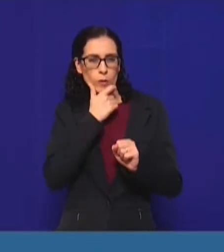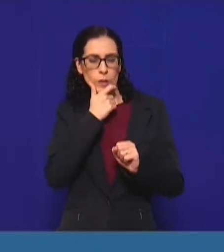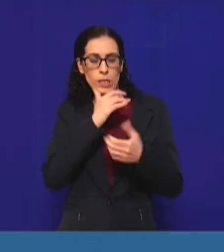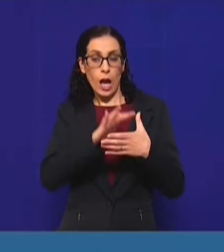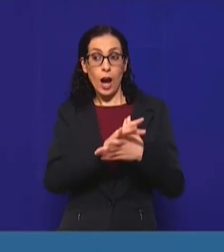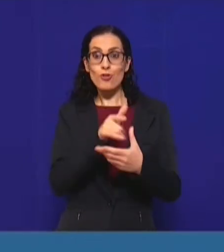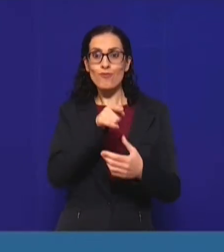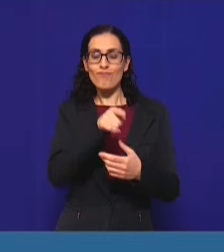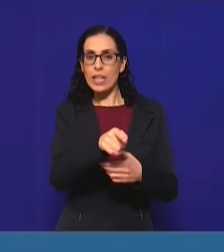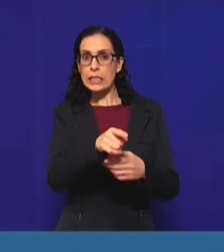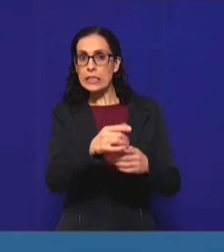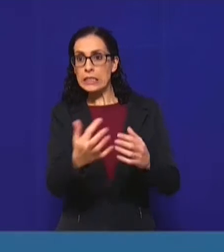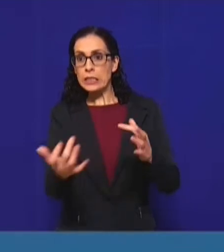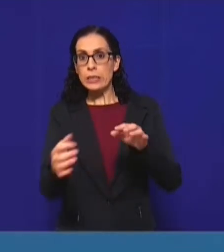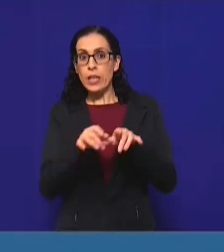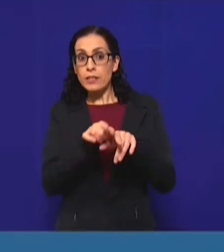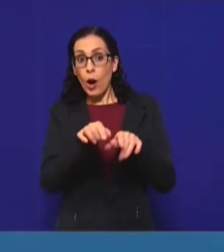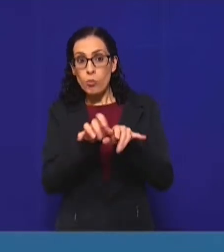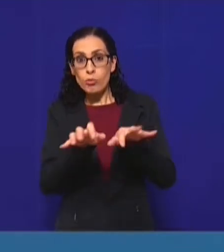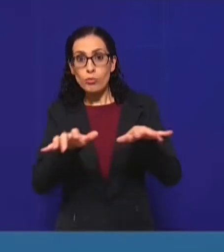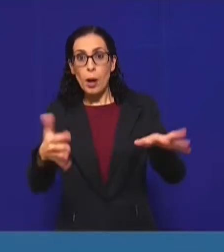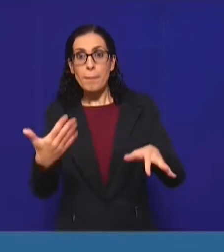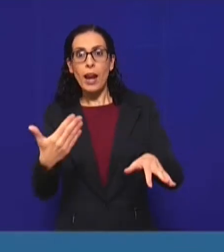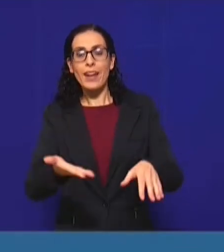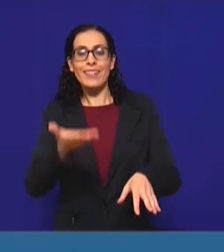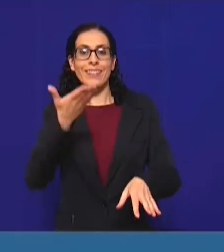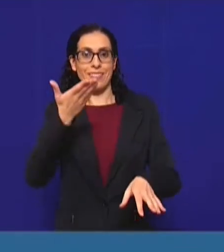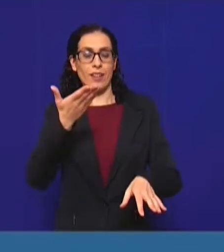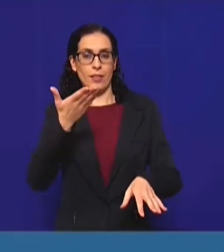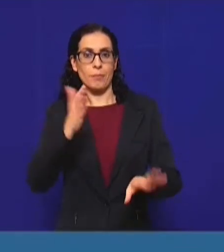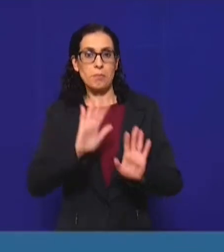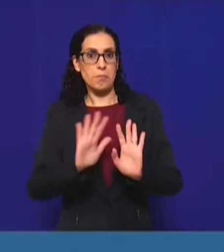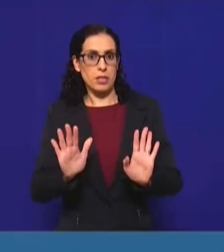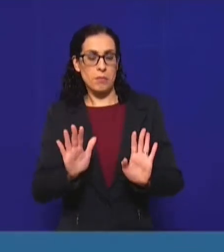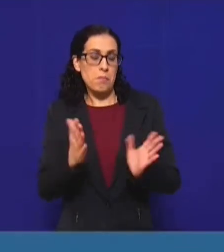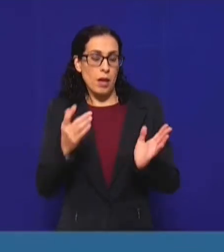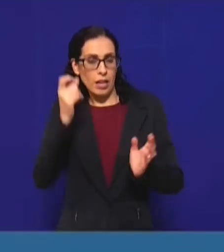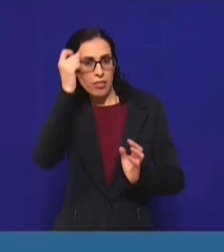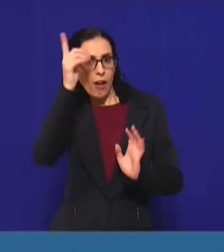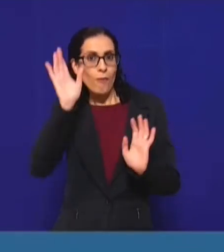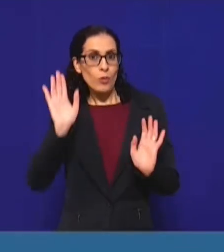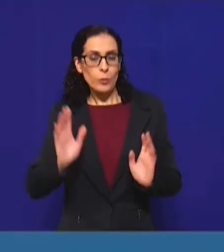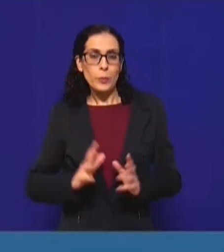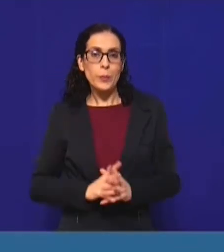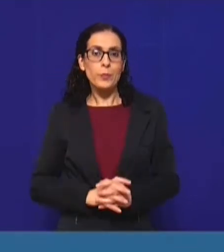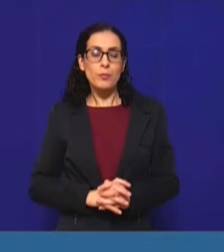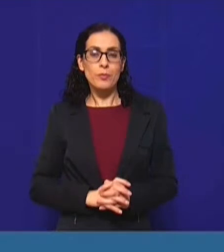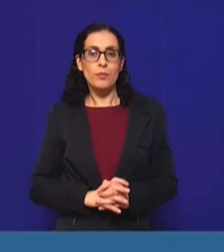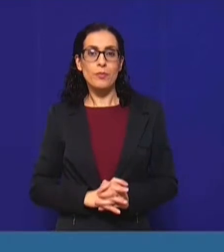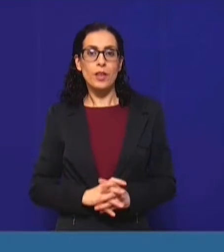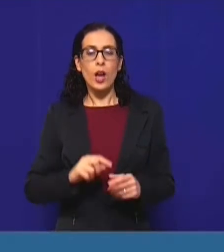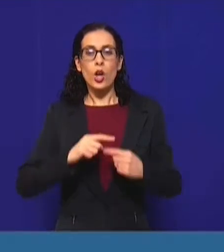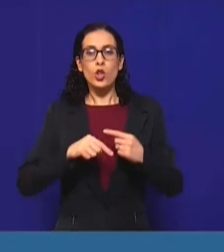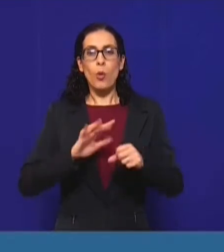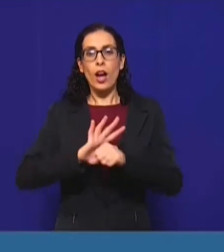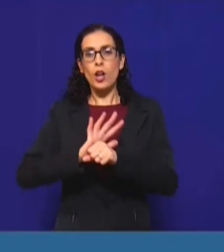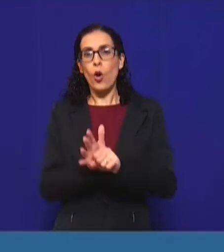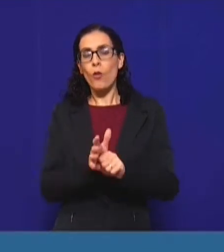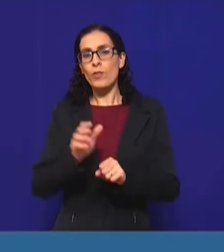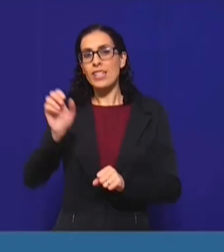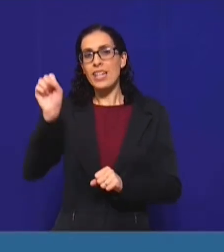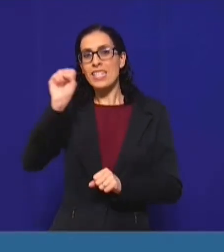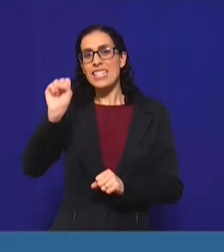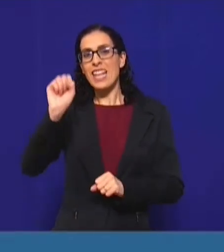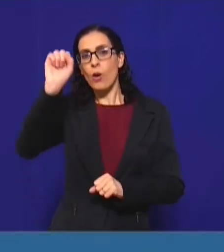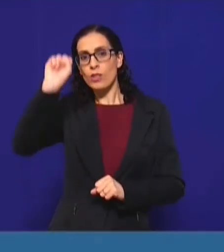jinfirxu iktar malajr għaliex dak huma l-indikazzjoni li jagħtik dan il-virus. Fuq il-varjant ta' South Africa, sa' issa